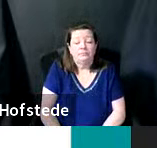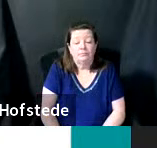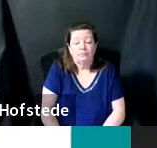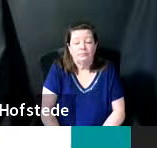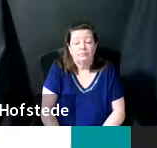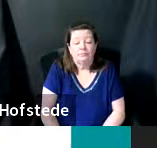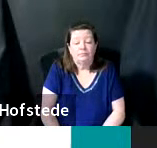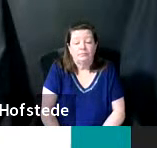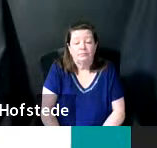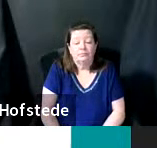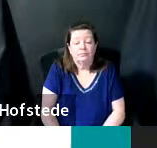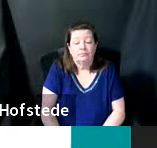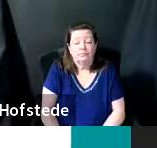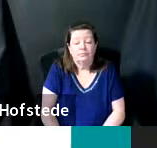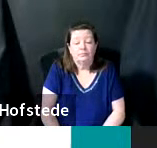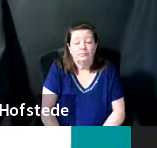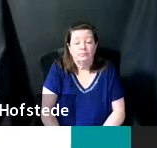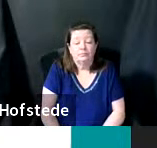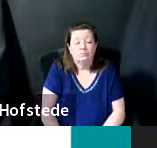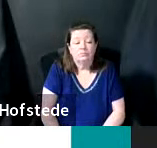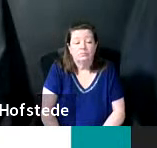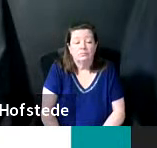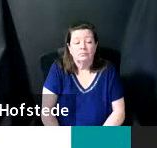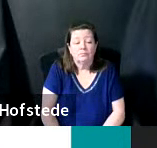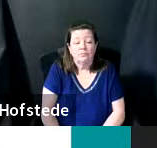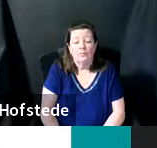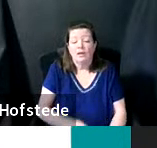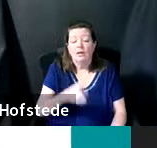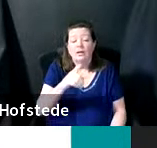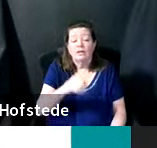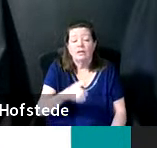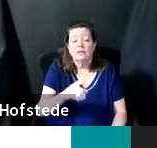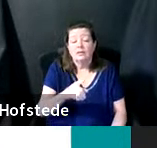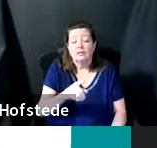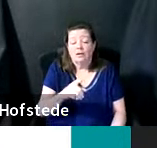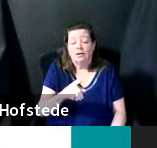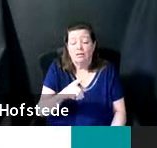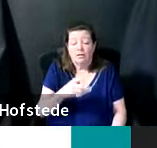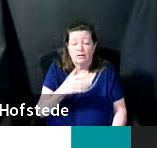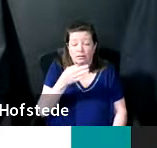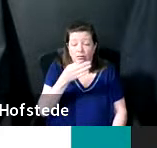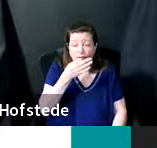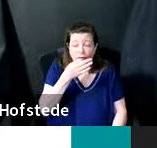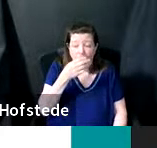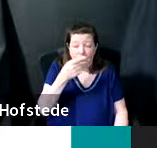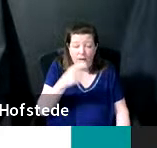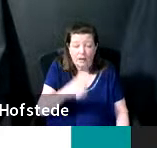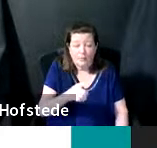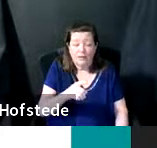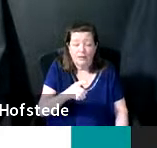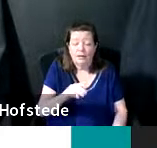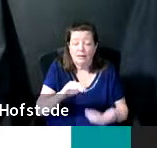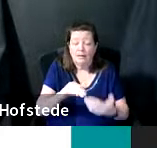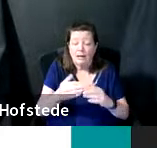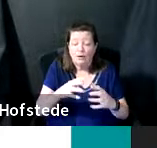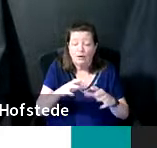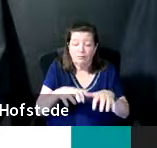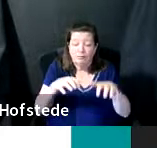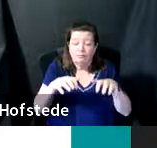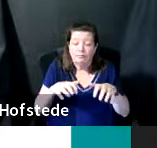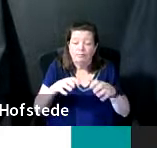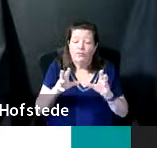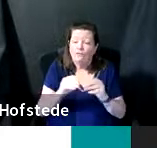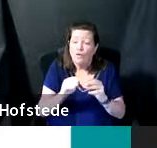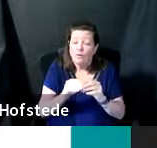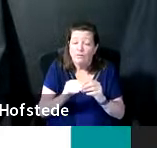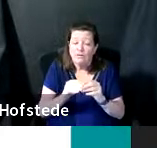And so here we have just some of our upcoming neighborhood forums. We have a couple in person. They are